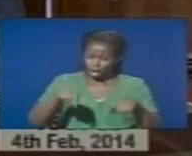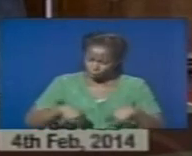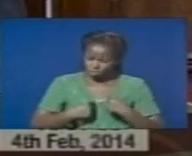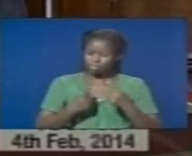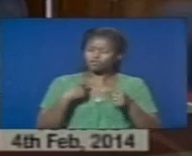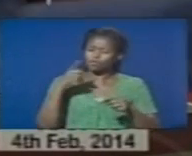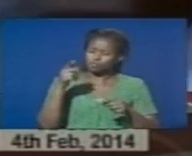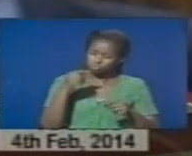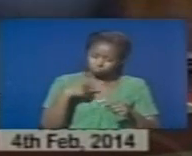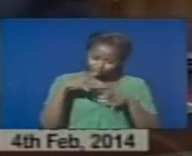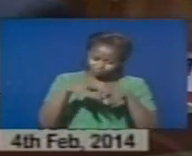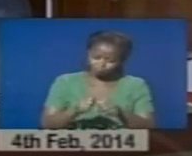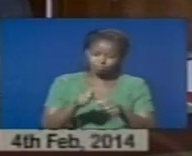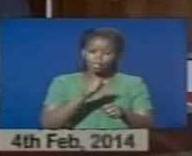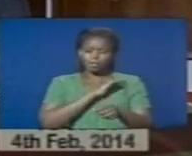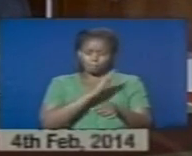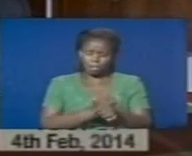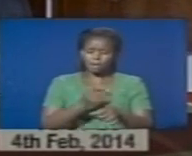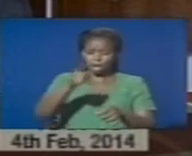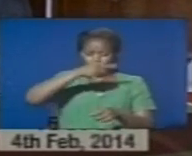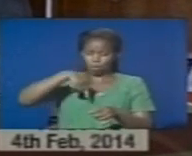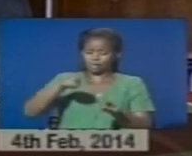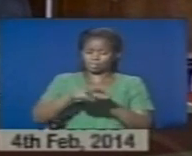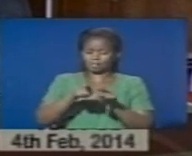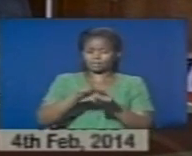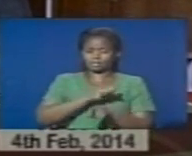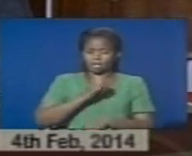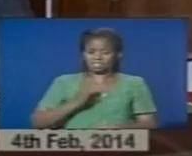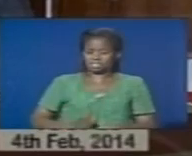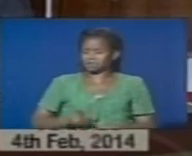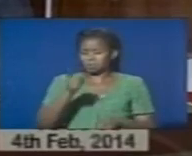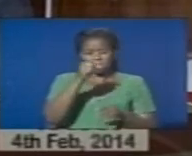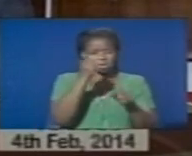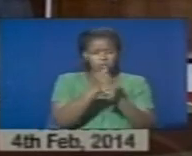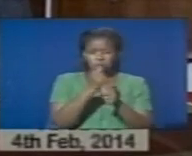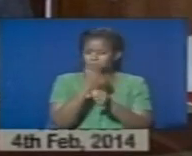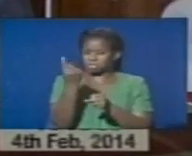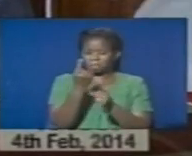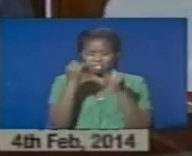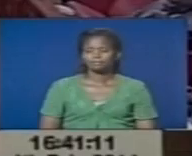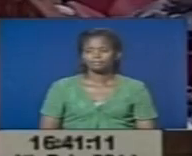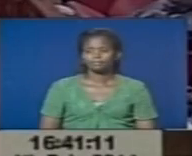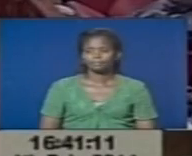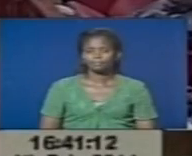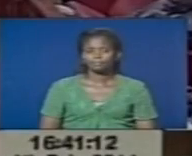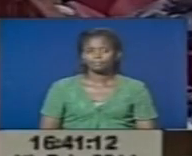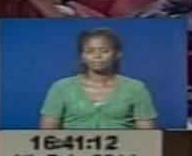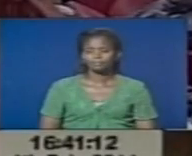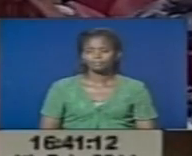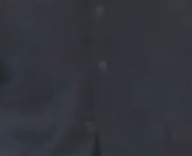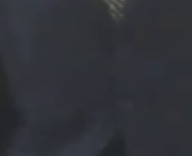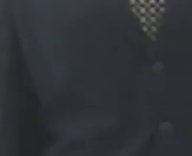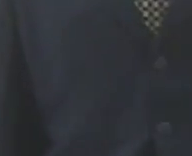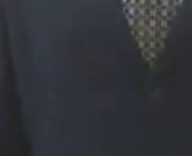as senators. There is nothing new that we are doing. At 78 years of age, GG Kariuki has been the